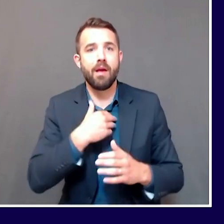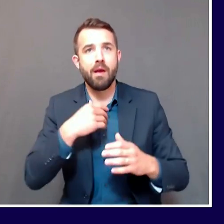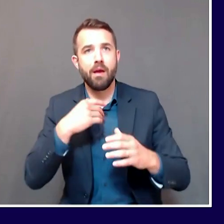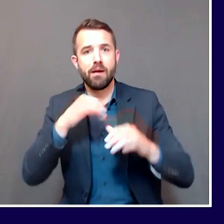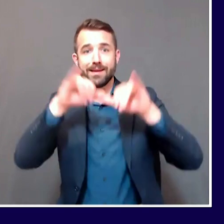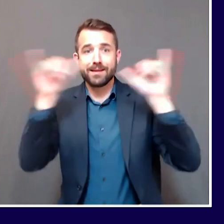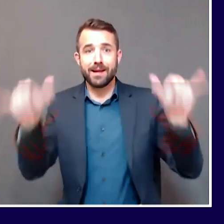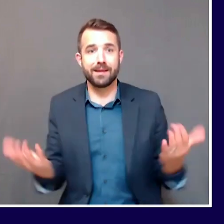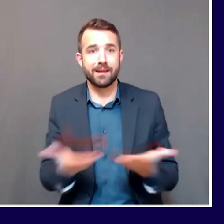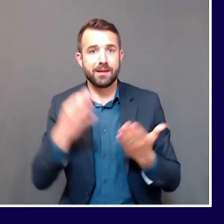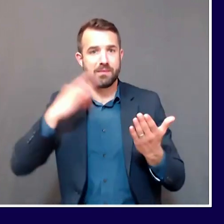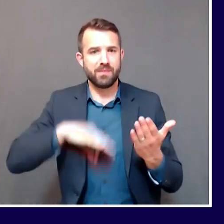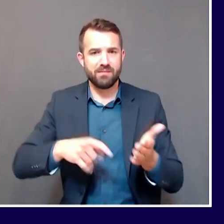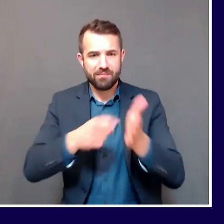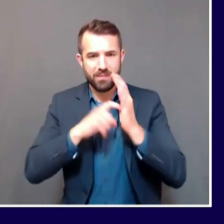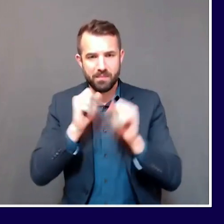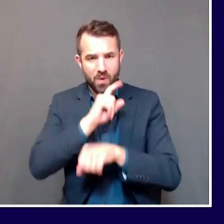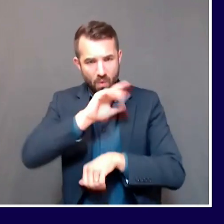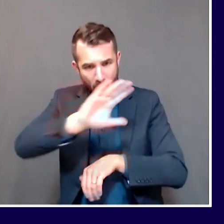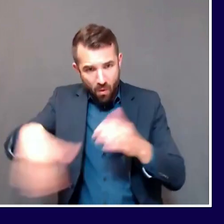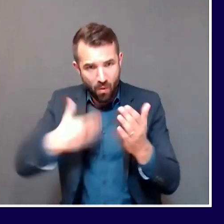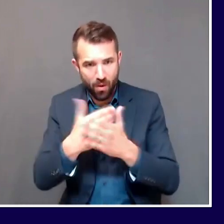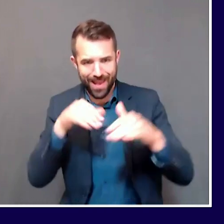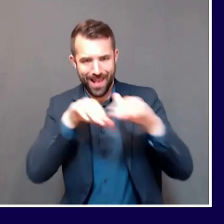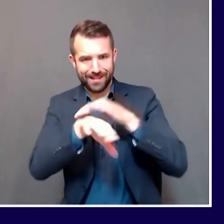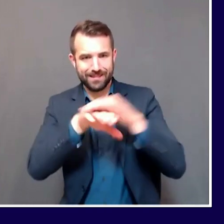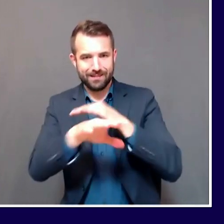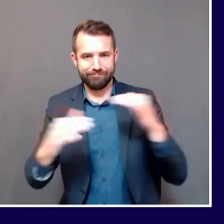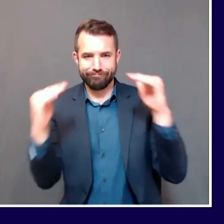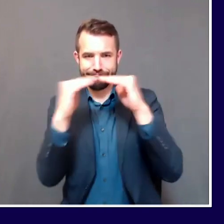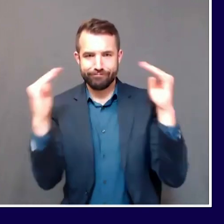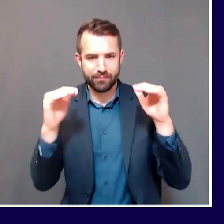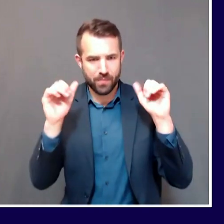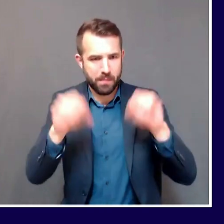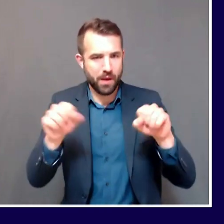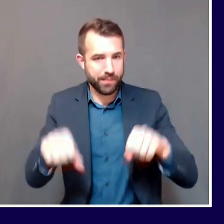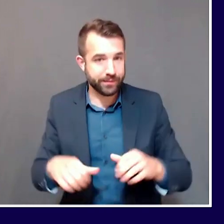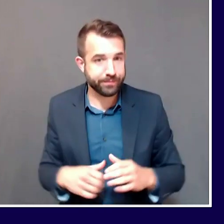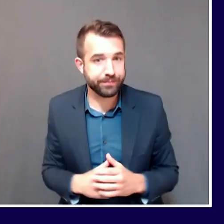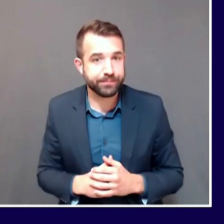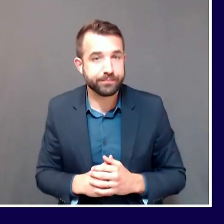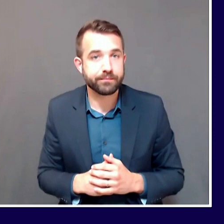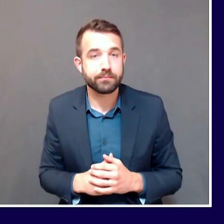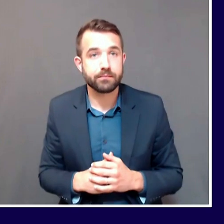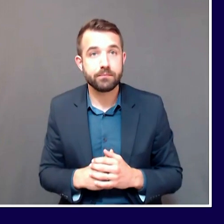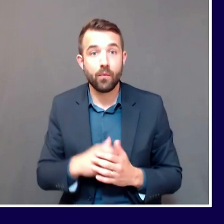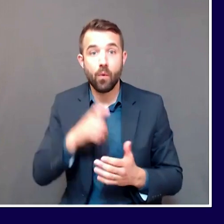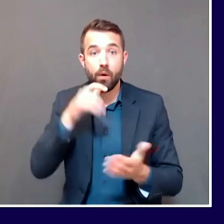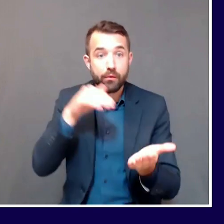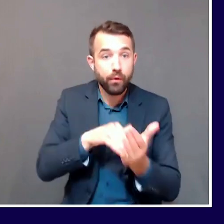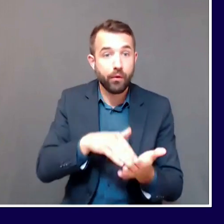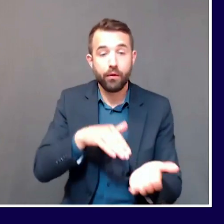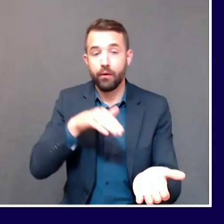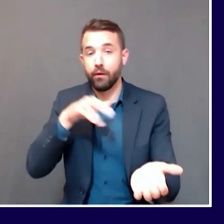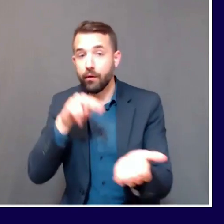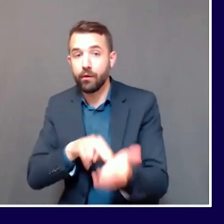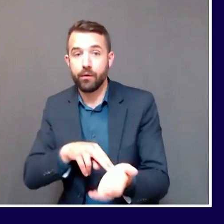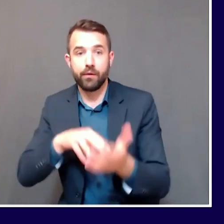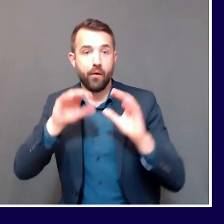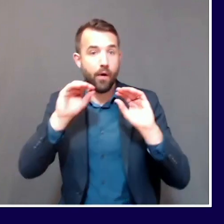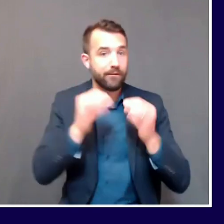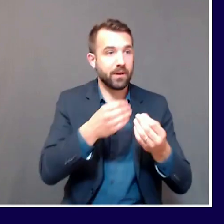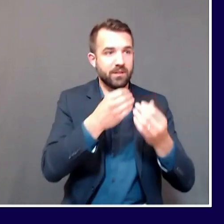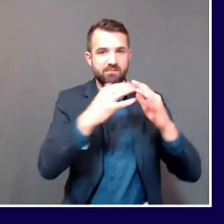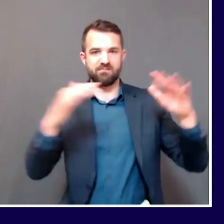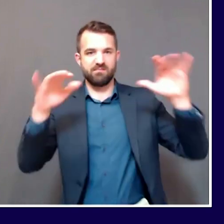has equal access to that health system? So we're working with our healthcare providers in education, our systems on what more we could be doing to make